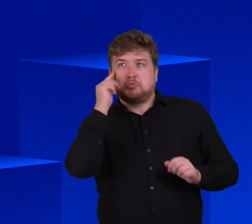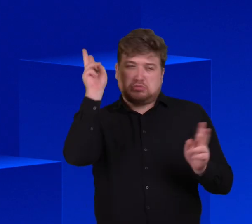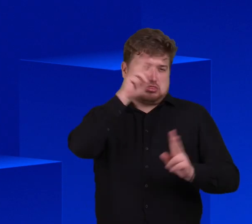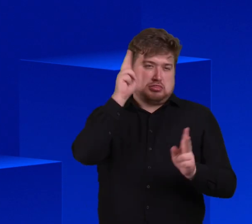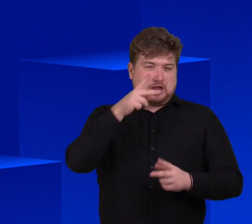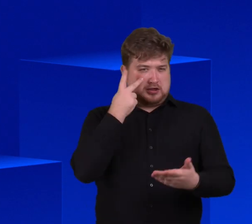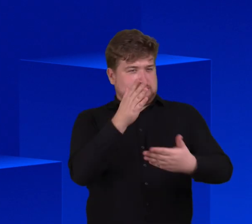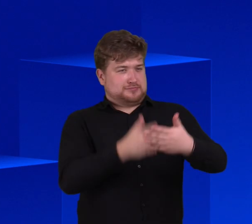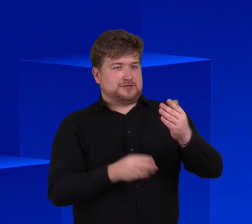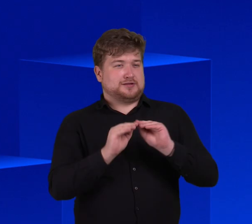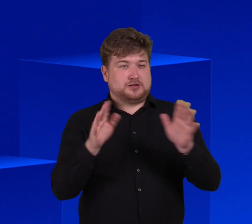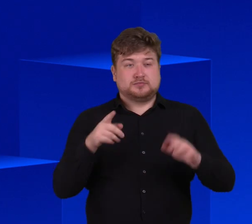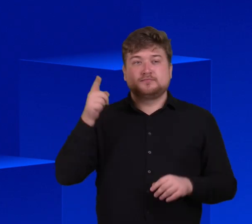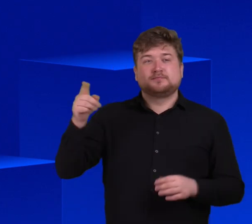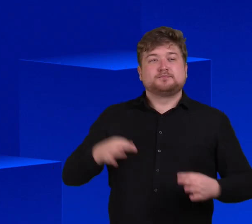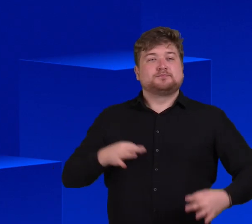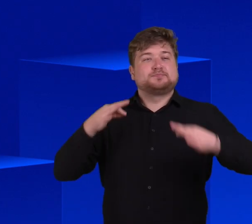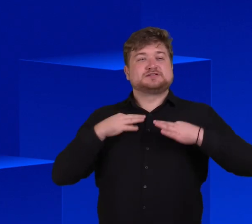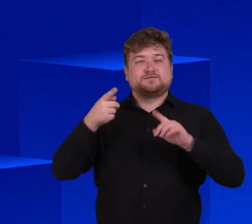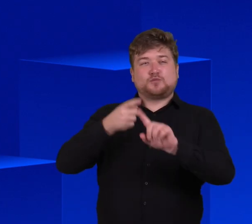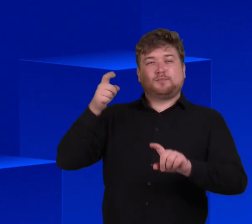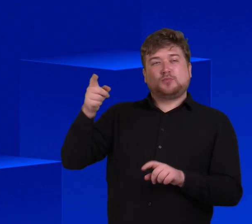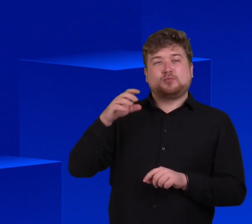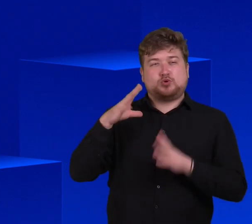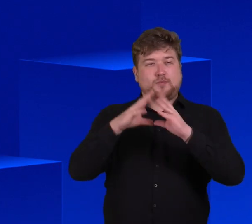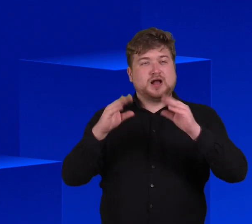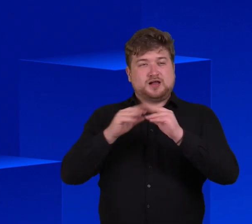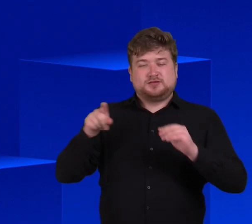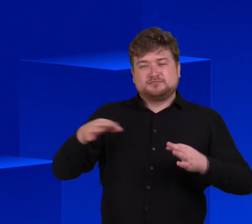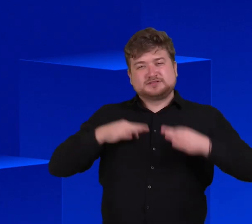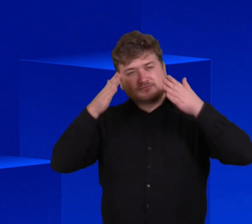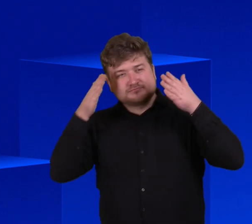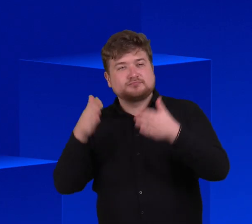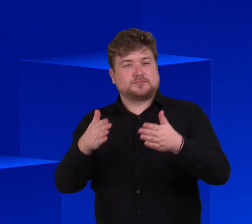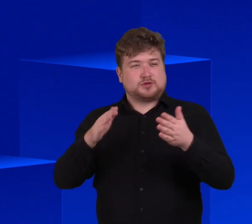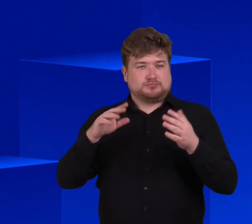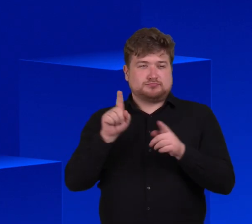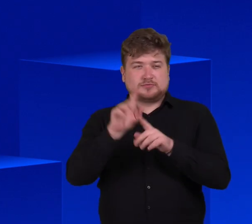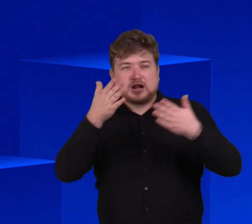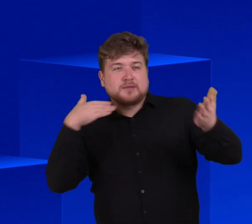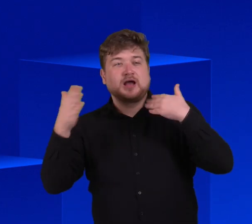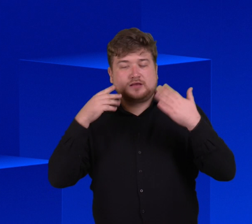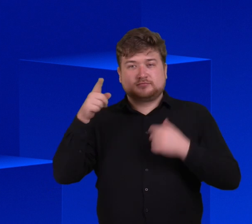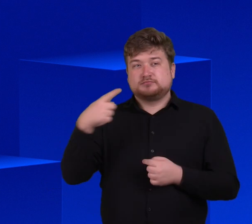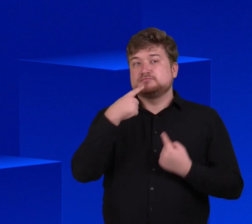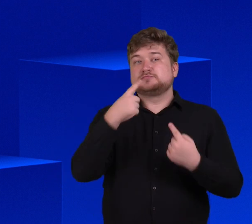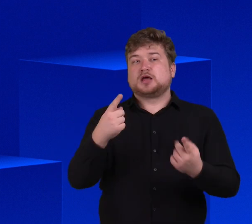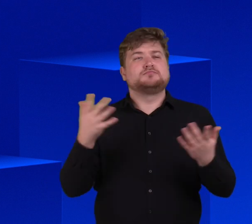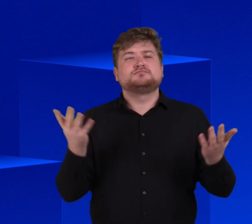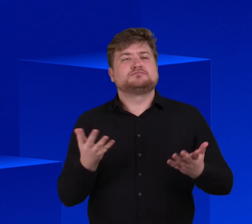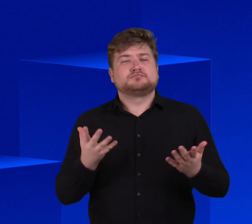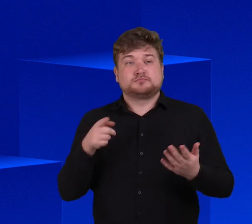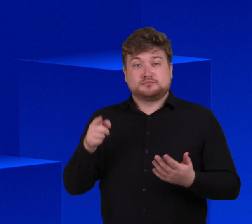Popov, who brought the attention on the air quality divide. And to the right, you